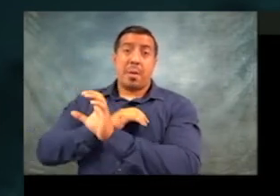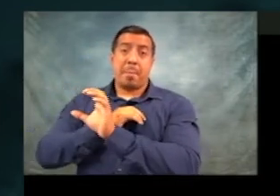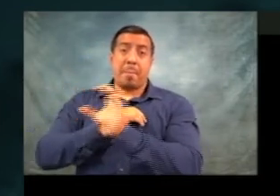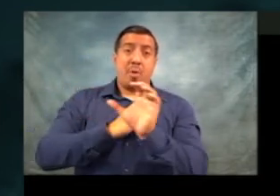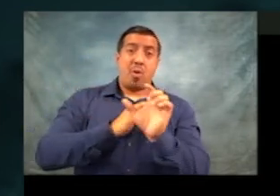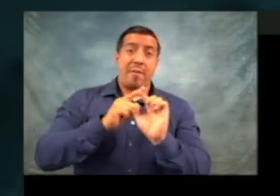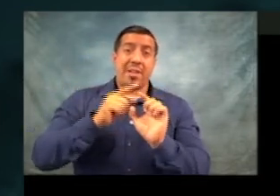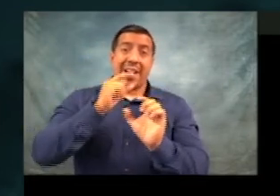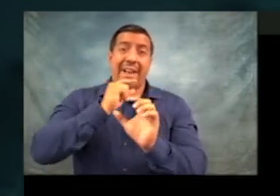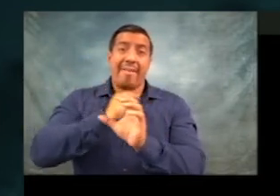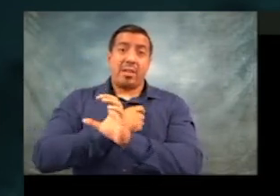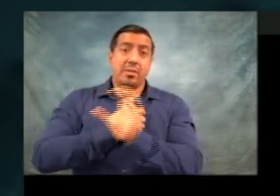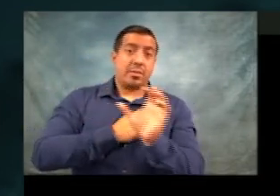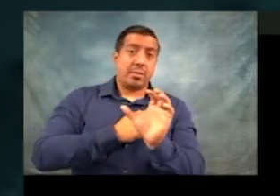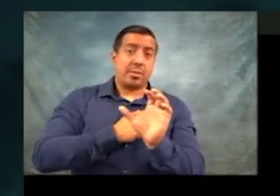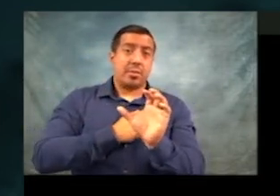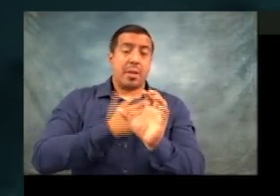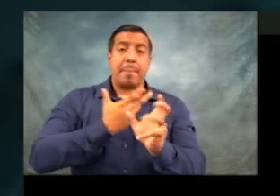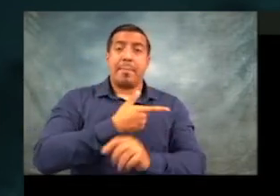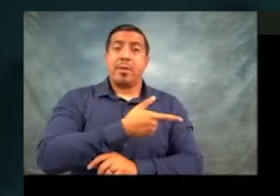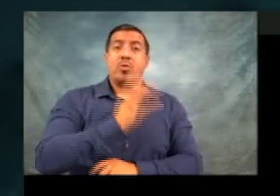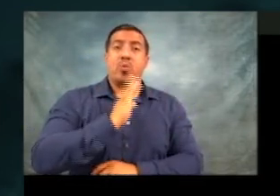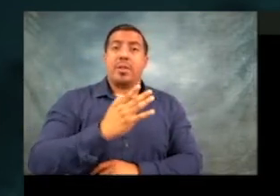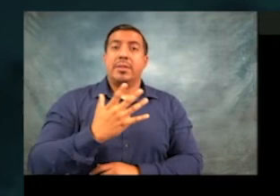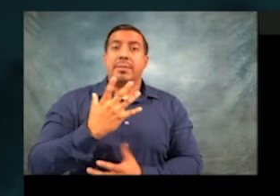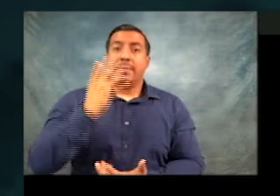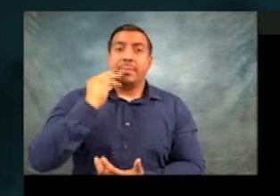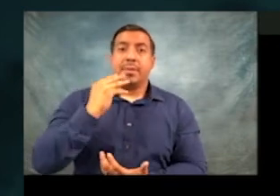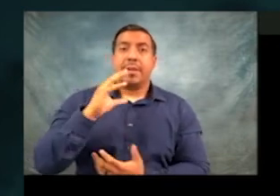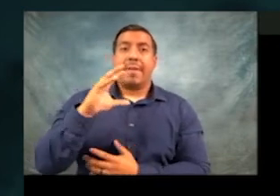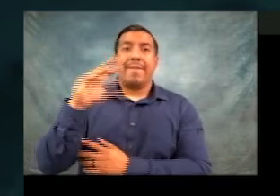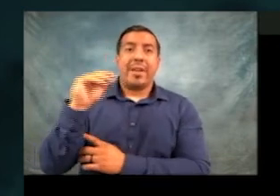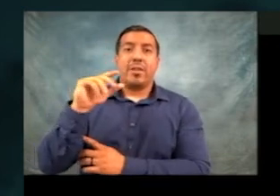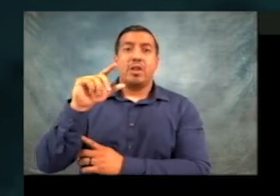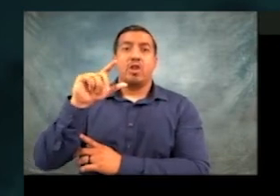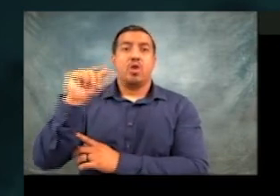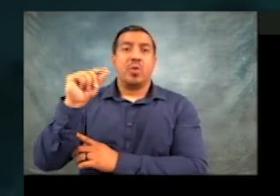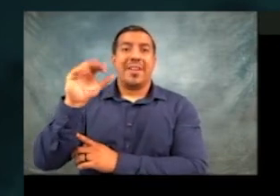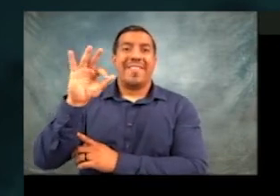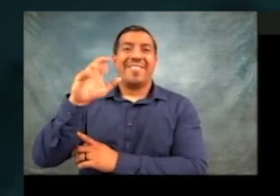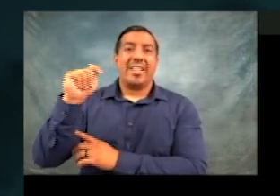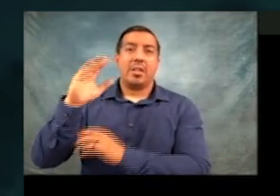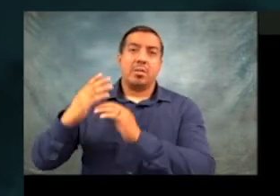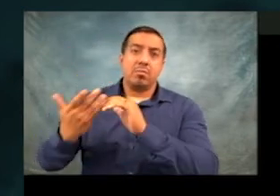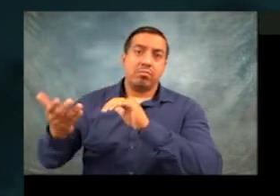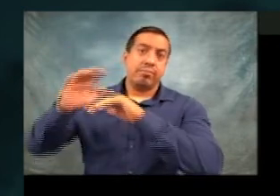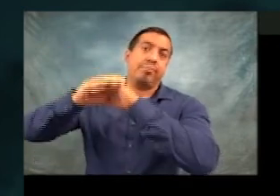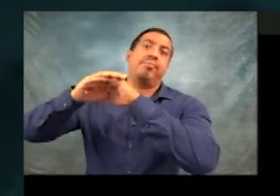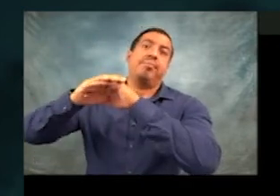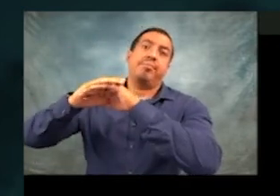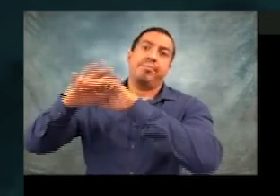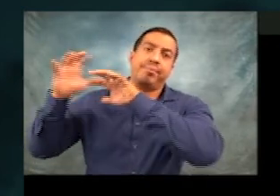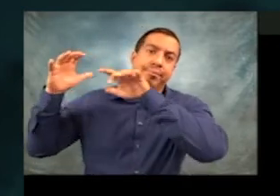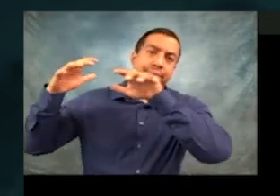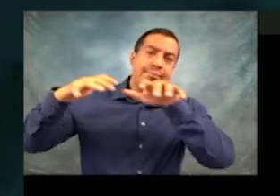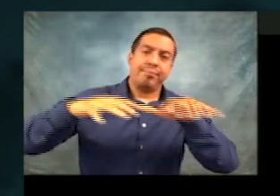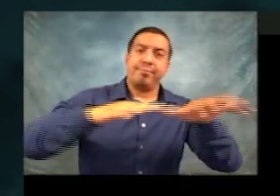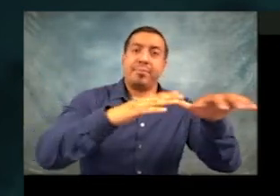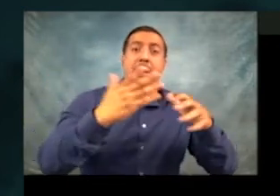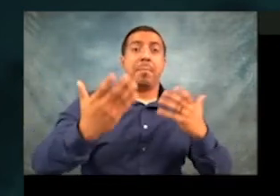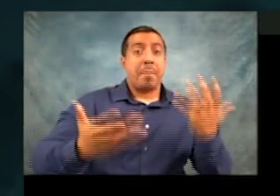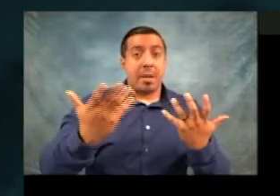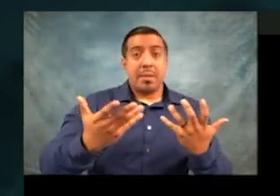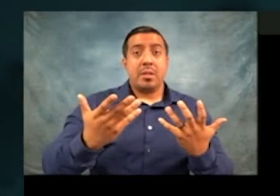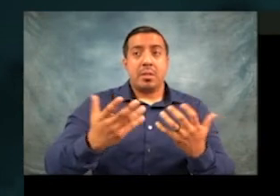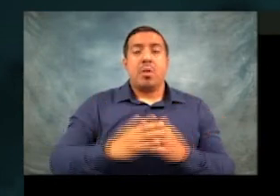Galveston, they could have experienced that 15 to 20 feet of storm surge that we just talked about for the last several